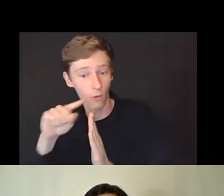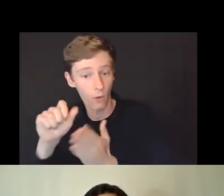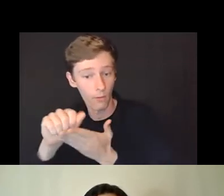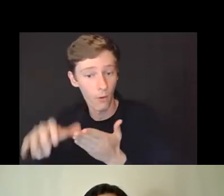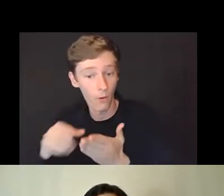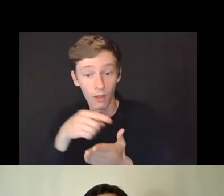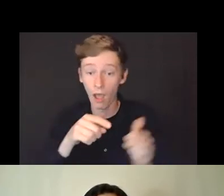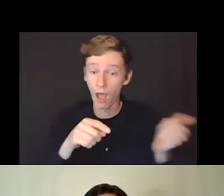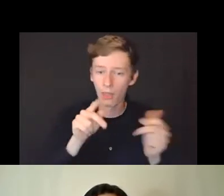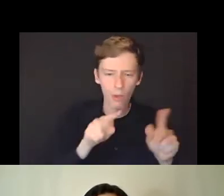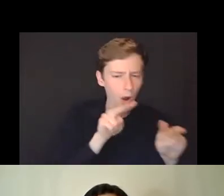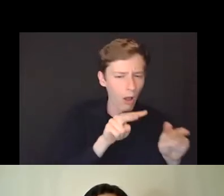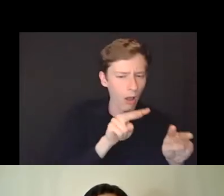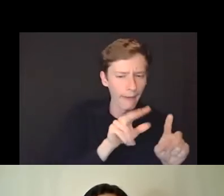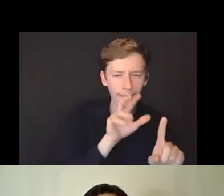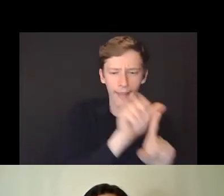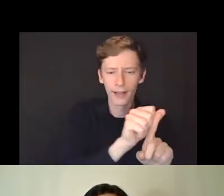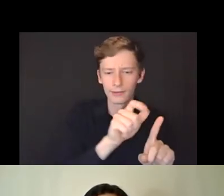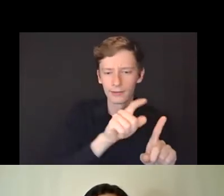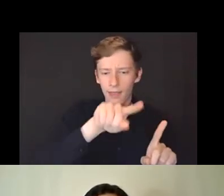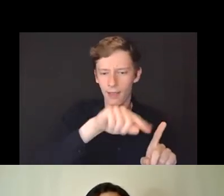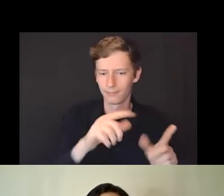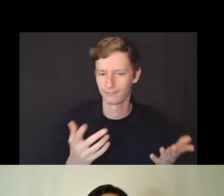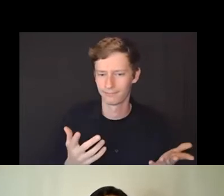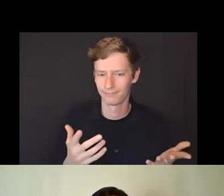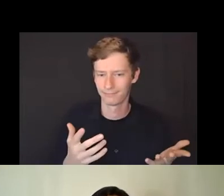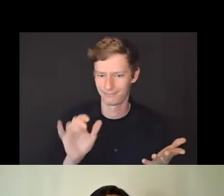right? And so I'm curious,